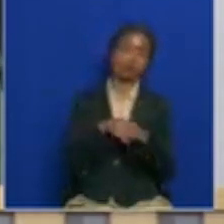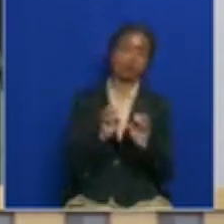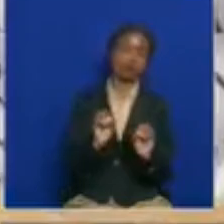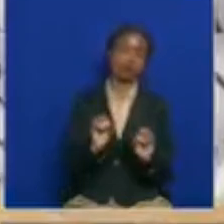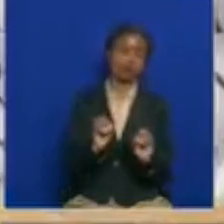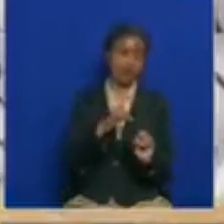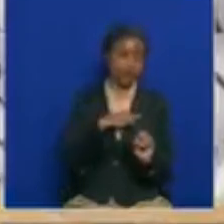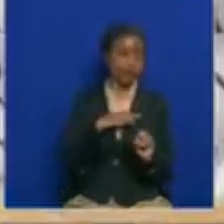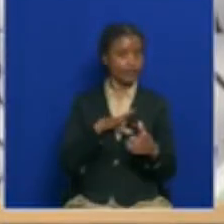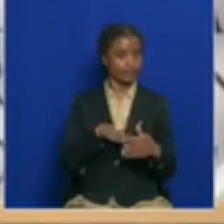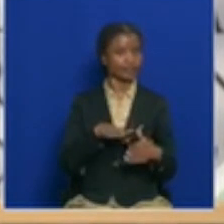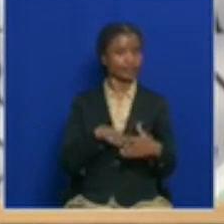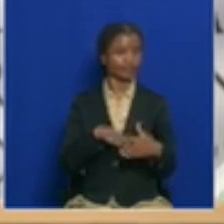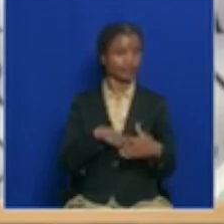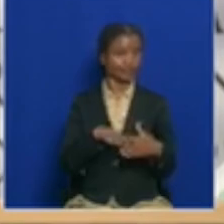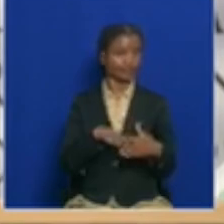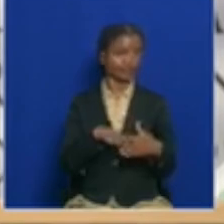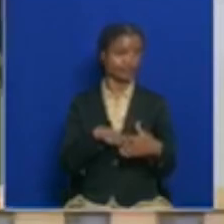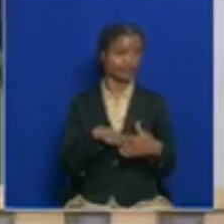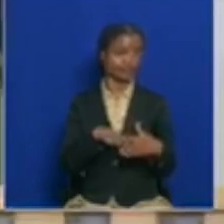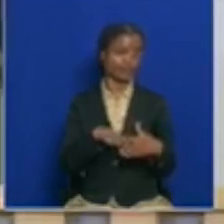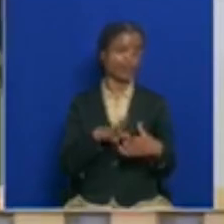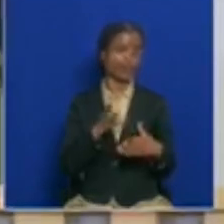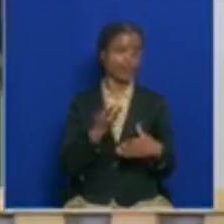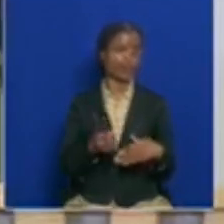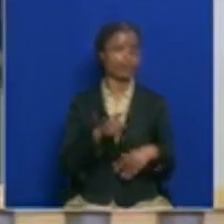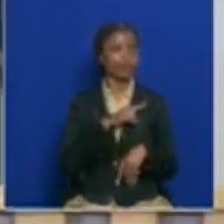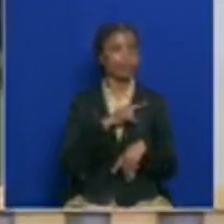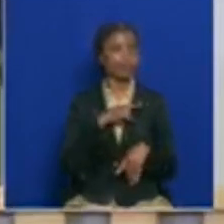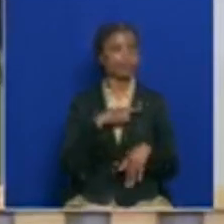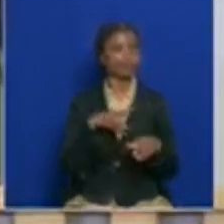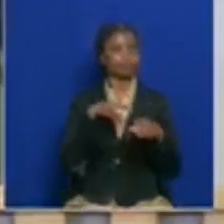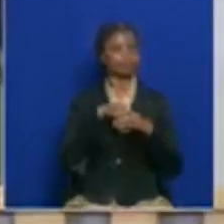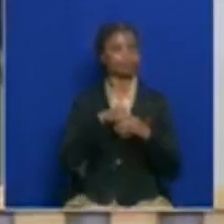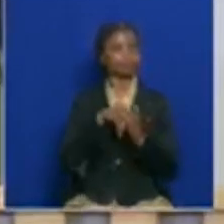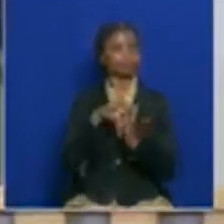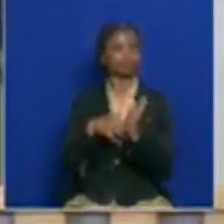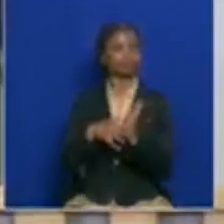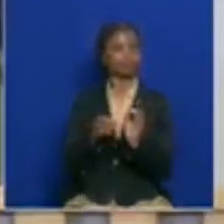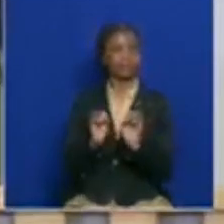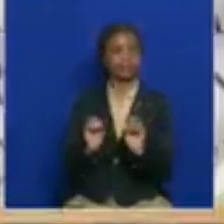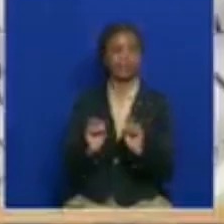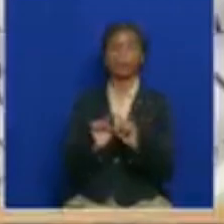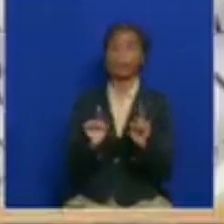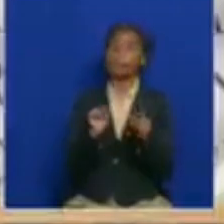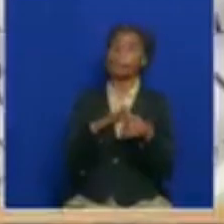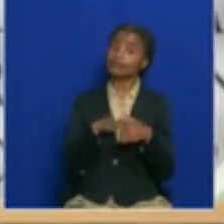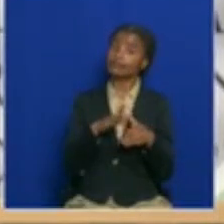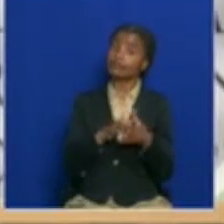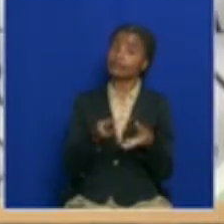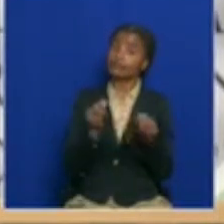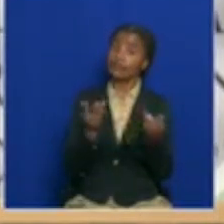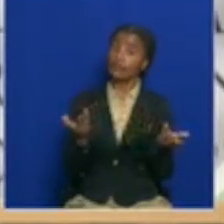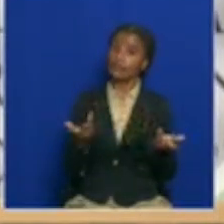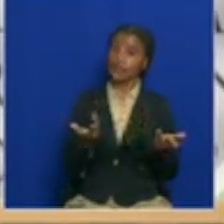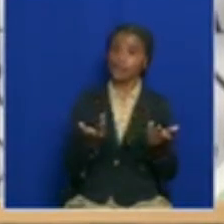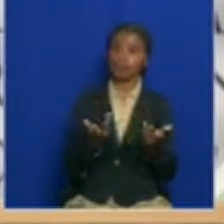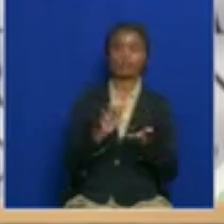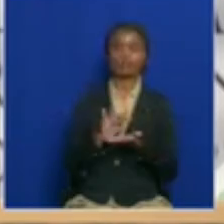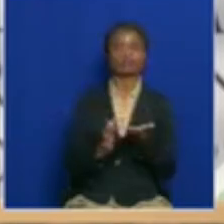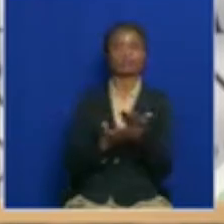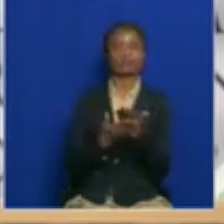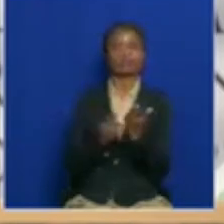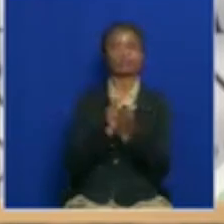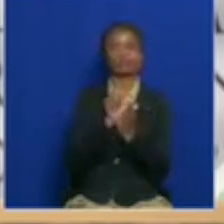why I did not include them. But only those reasons will be found in my supplementary affidavit. Are you in a position to share the reasons now and